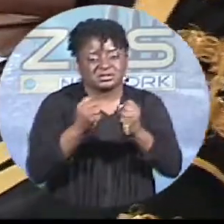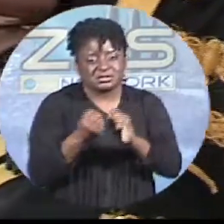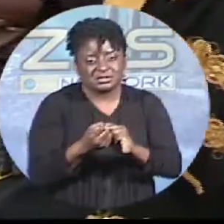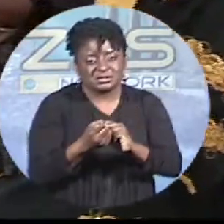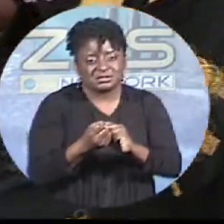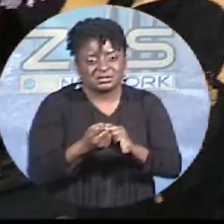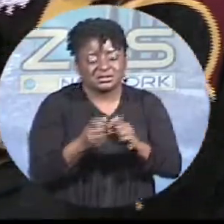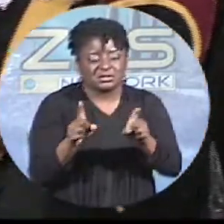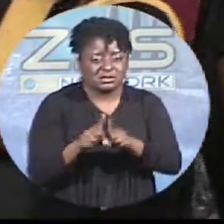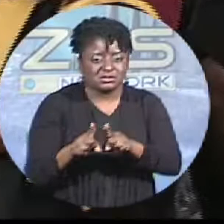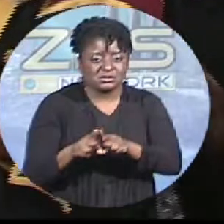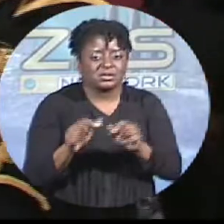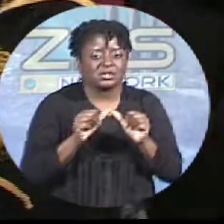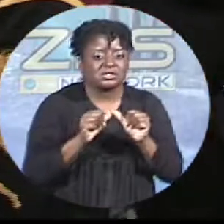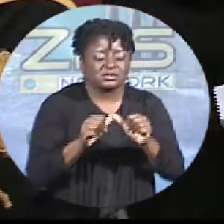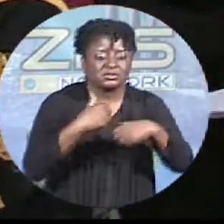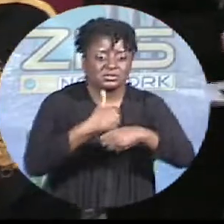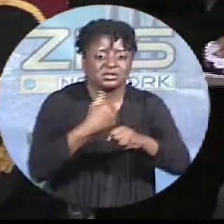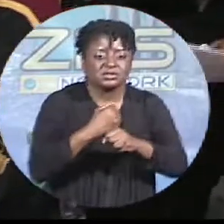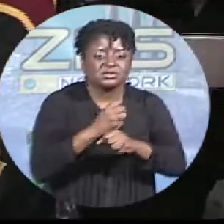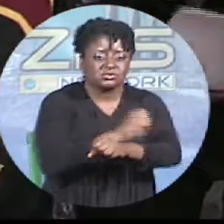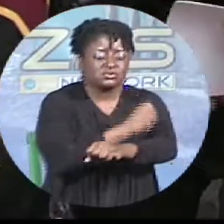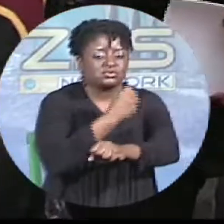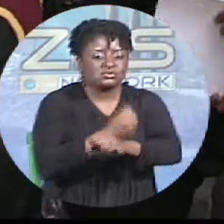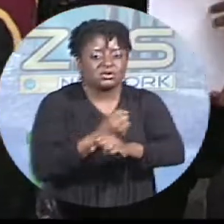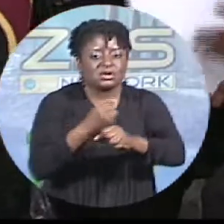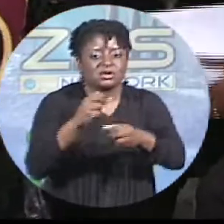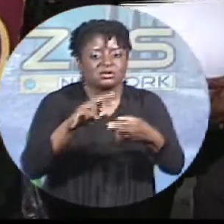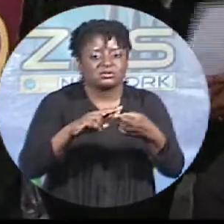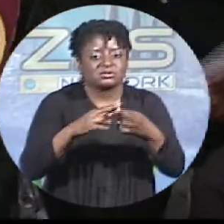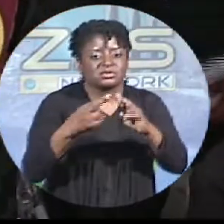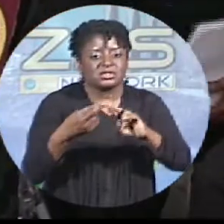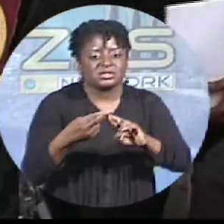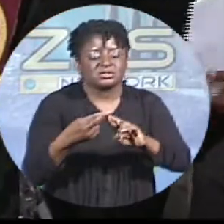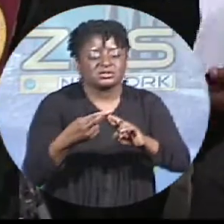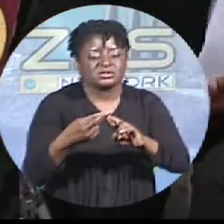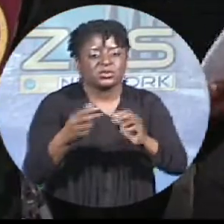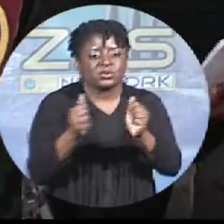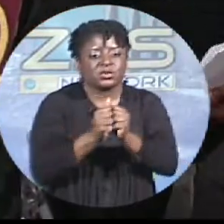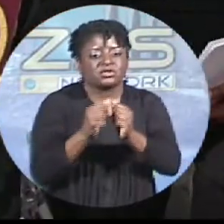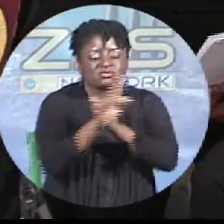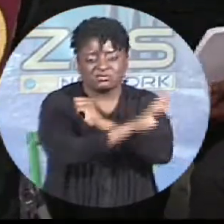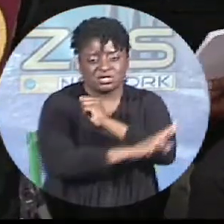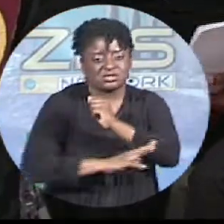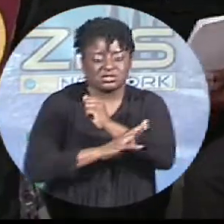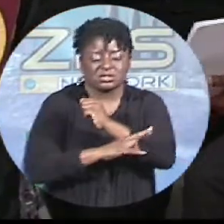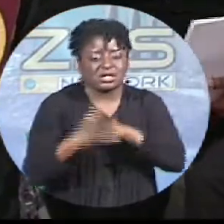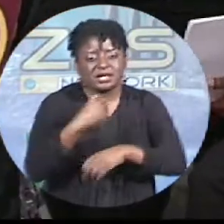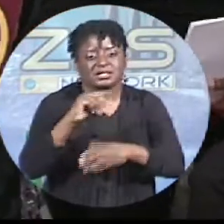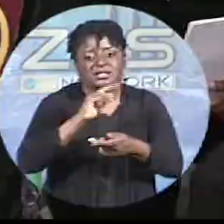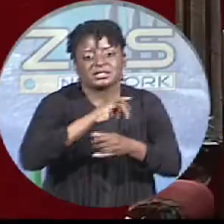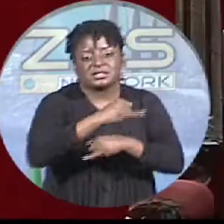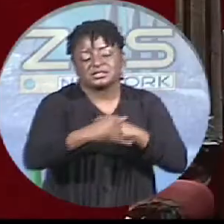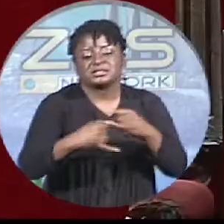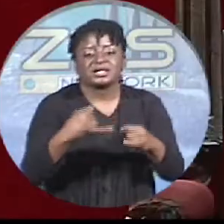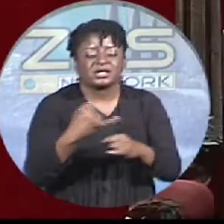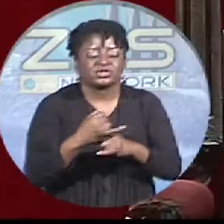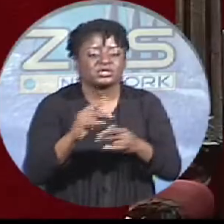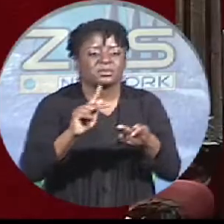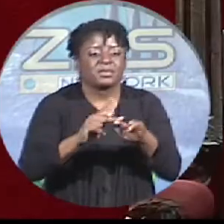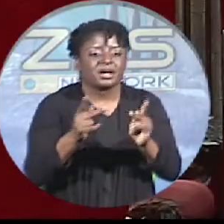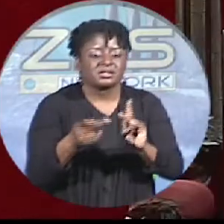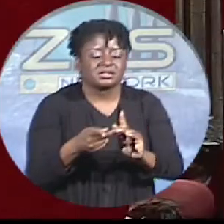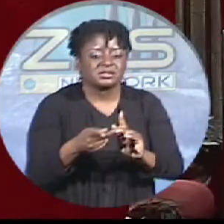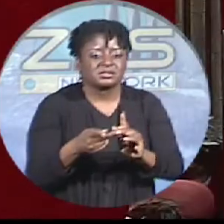also aspires to continue forging strong ties with regional and international partners. My government will remain or maintain